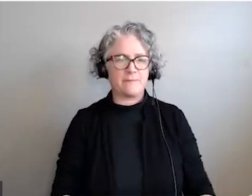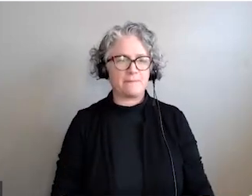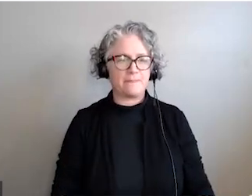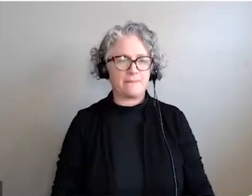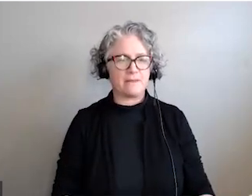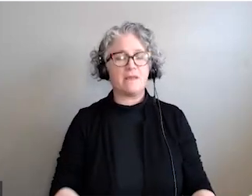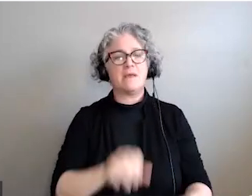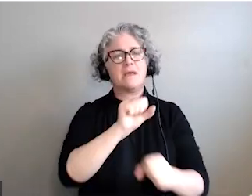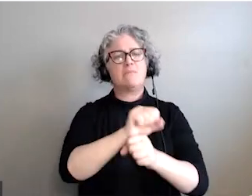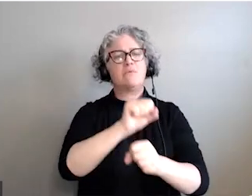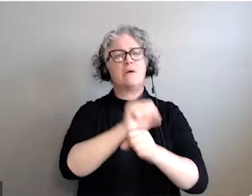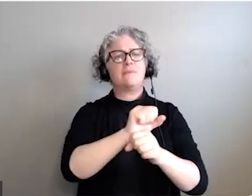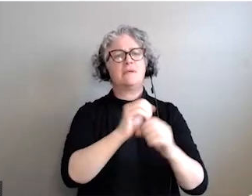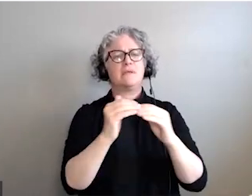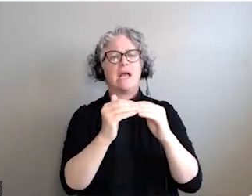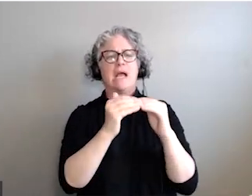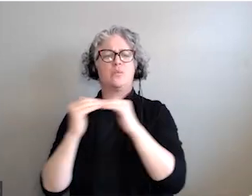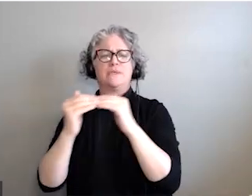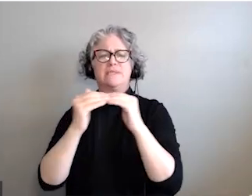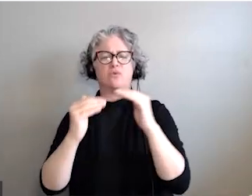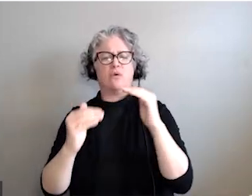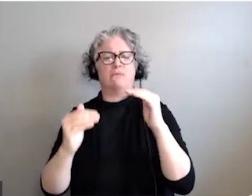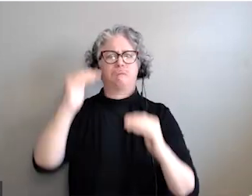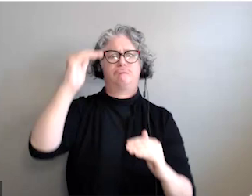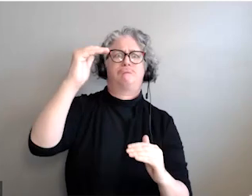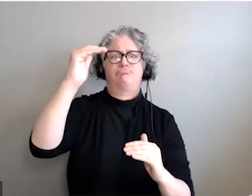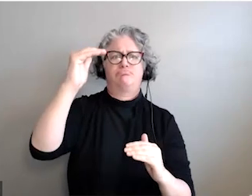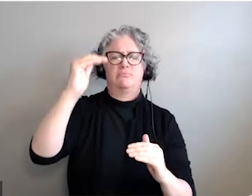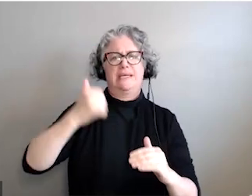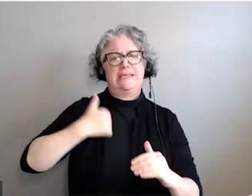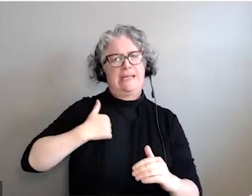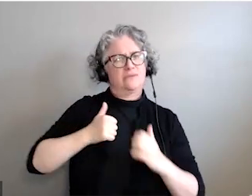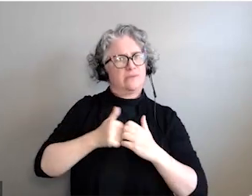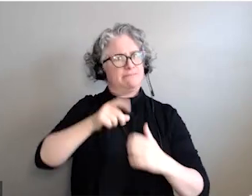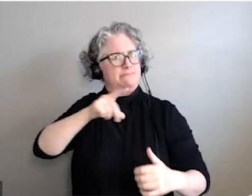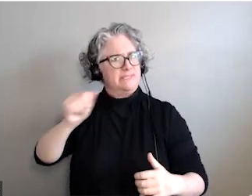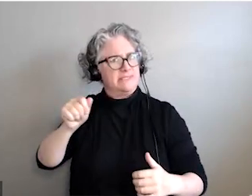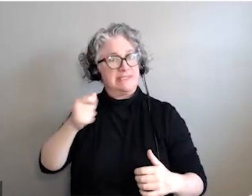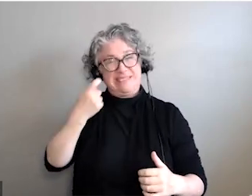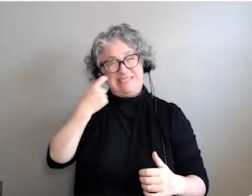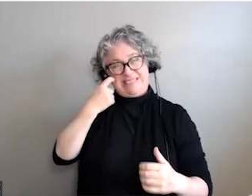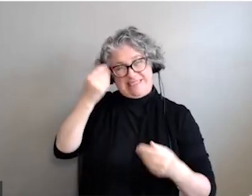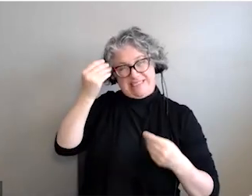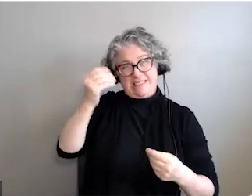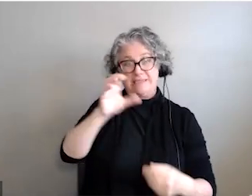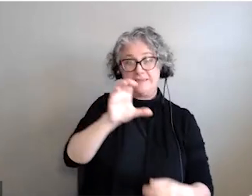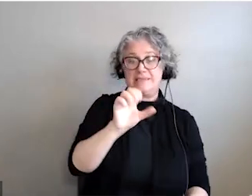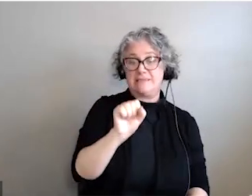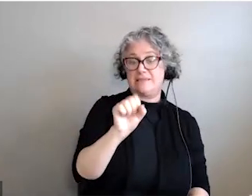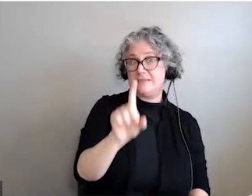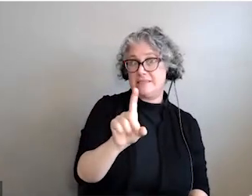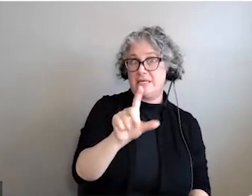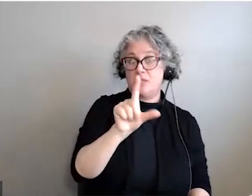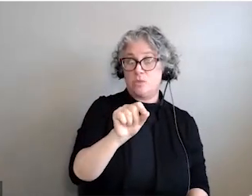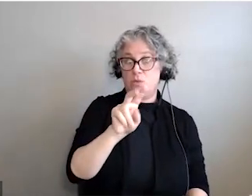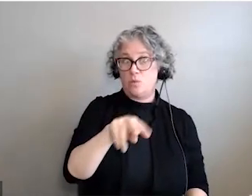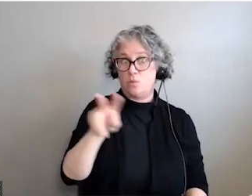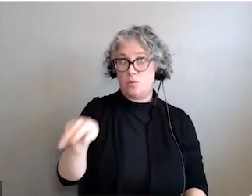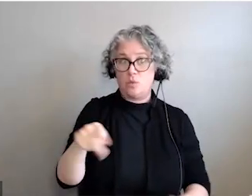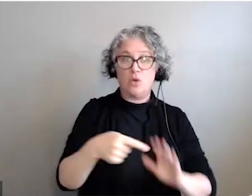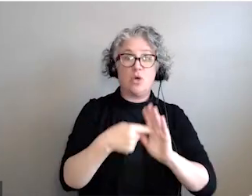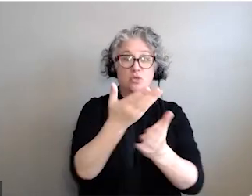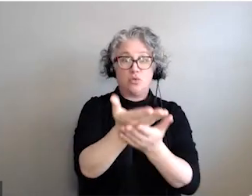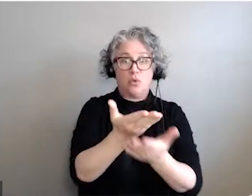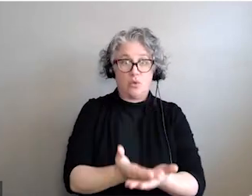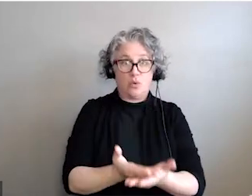Turning to the employment inequities experienced by Canadians with disabilities, the most recent data, the CSD 2022, shows that the